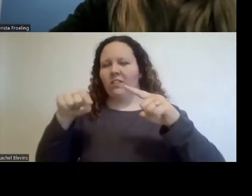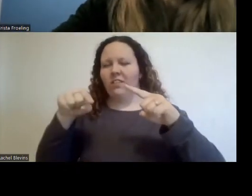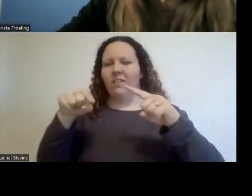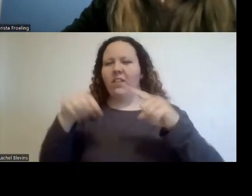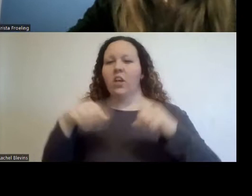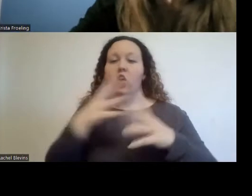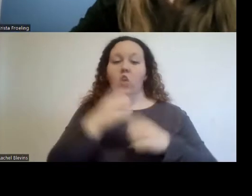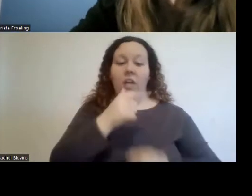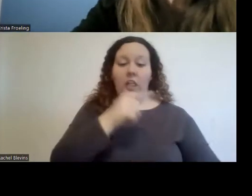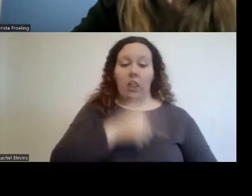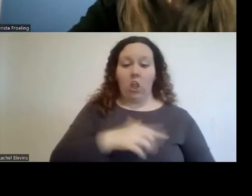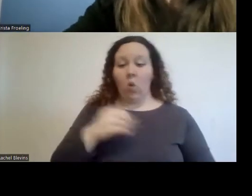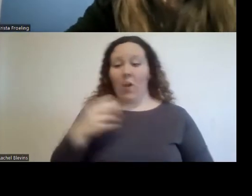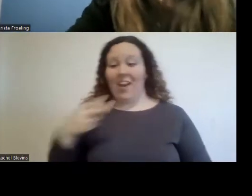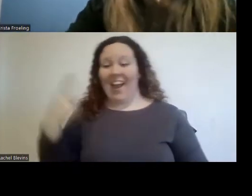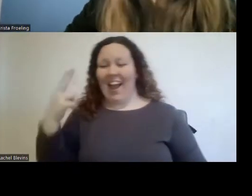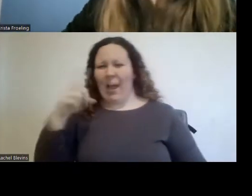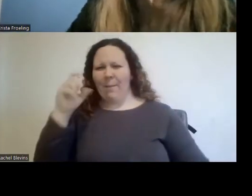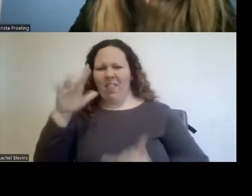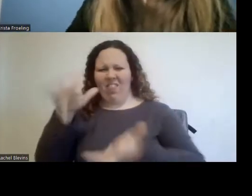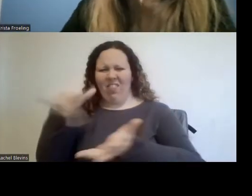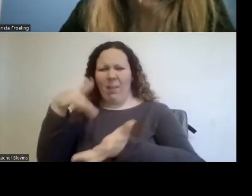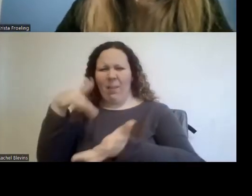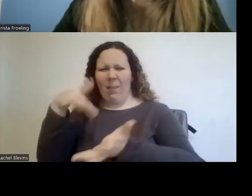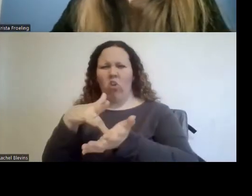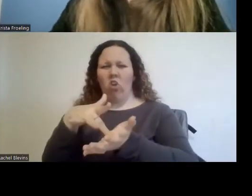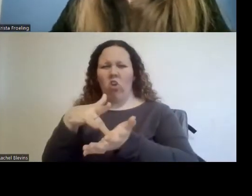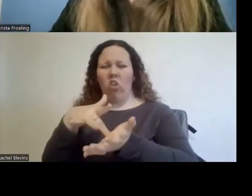frequency information, but in the middle is,